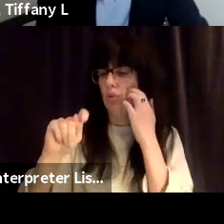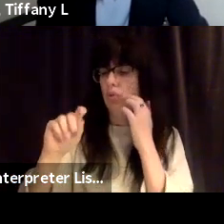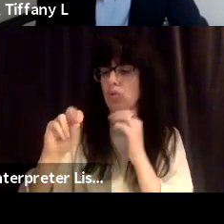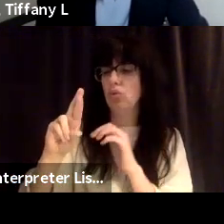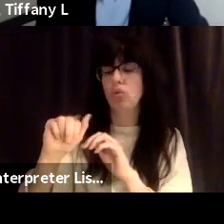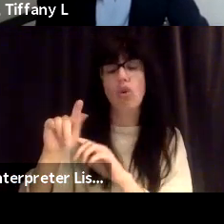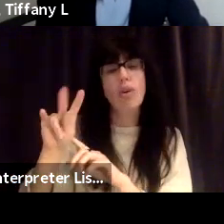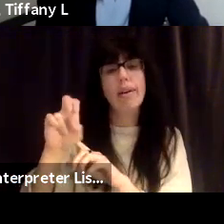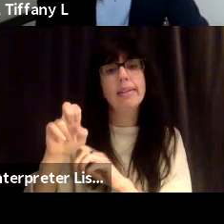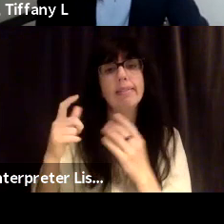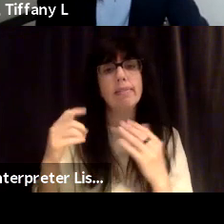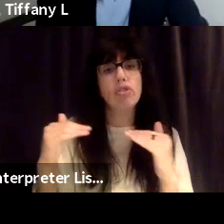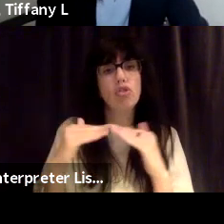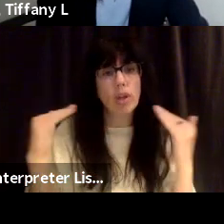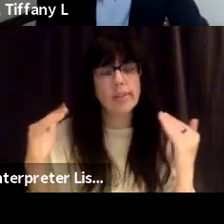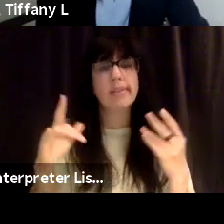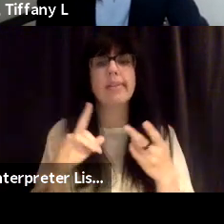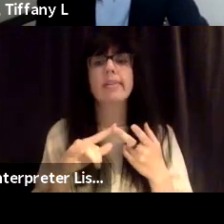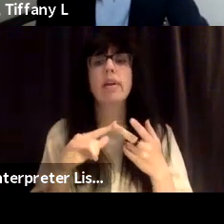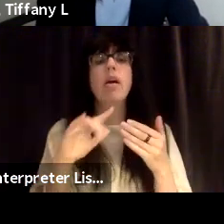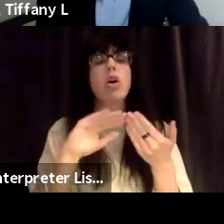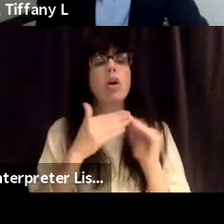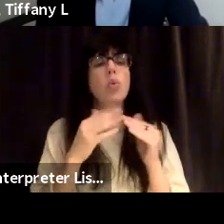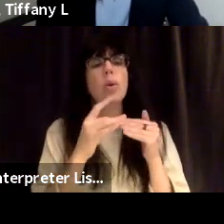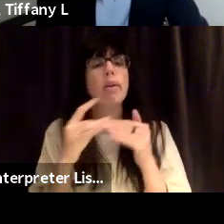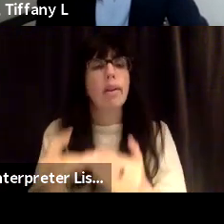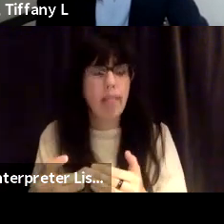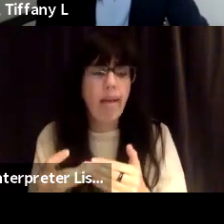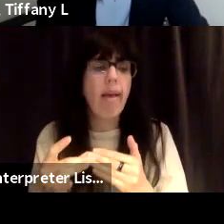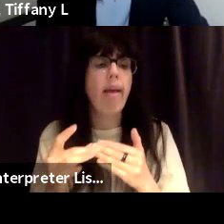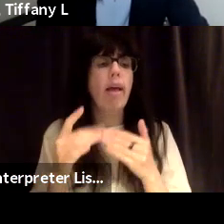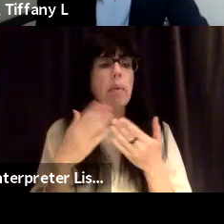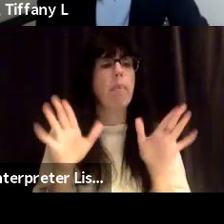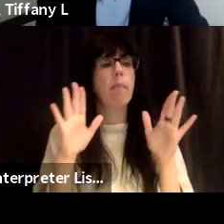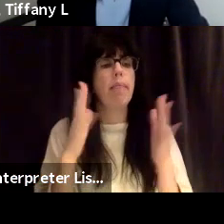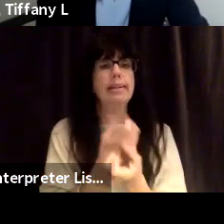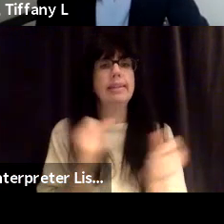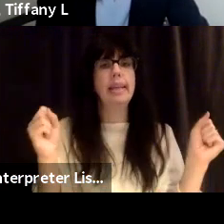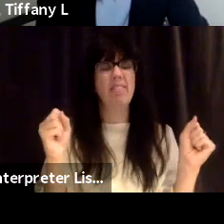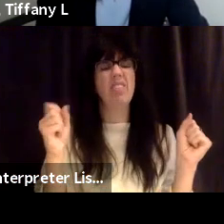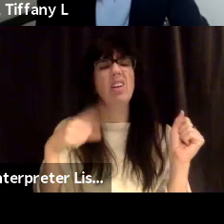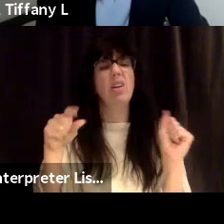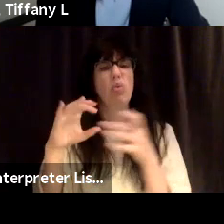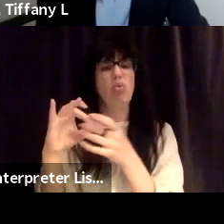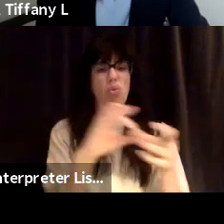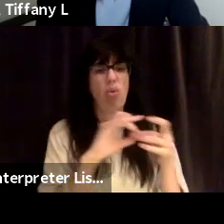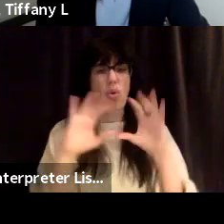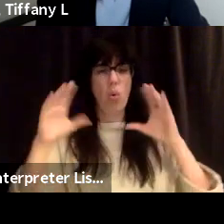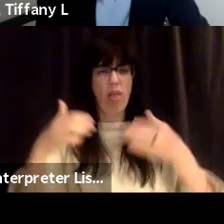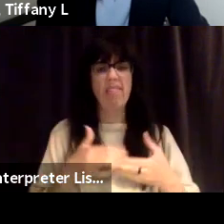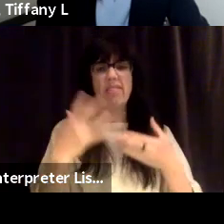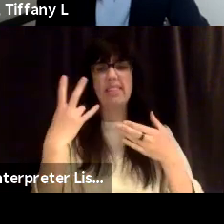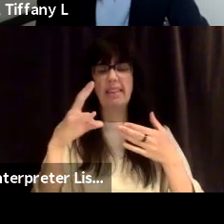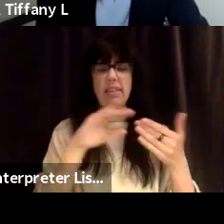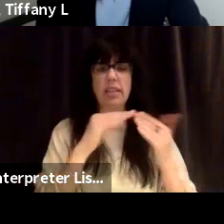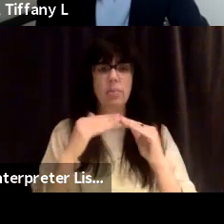community-led public safety, for over 2 years in the South Bronx. It was a coalition of over 17 community-based organizations who